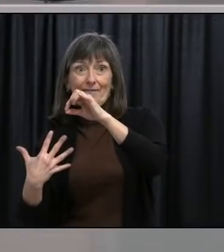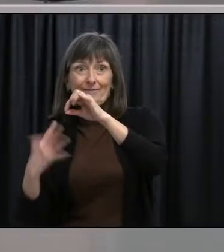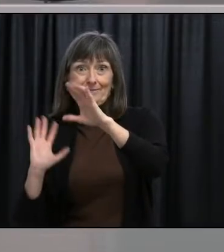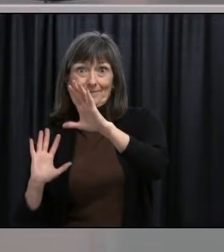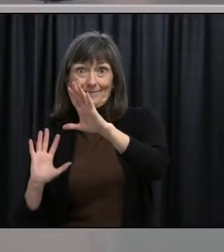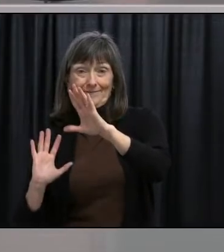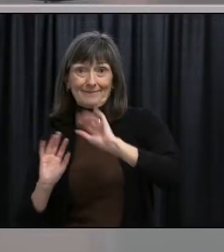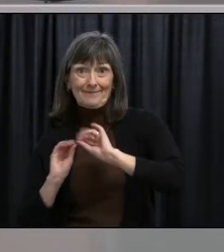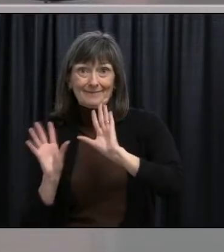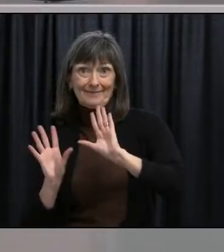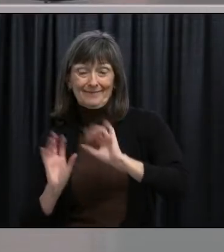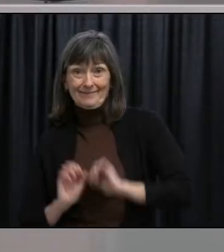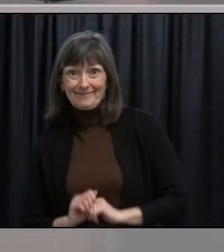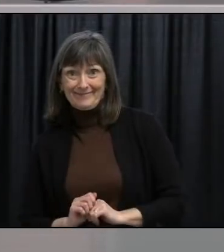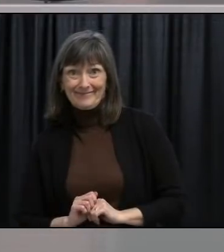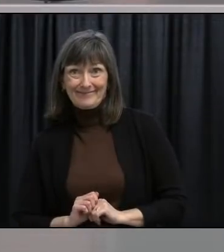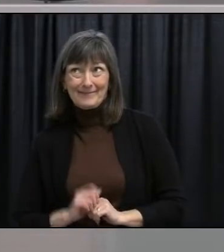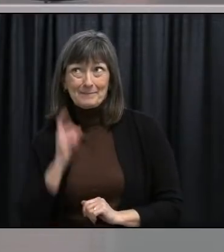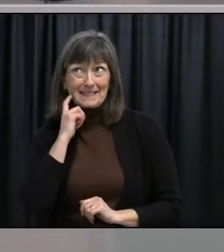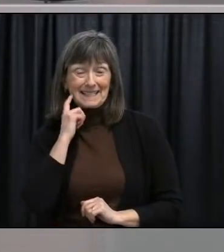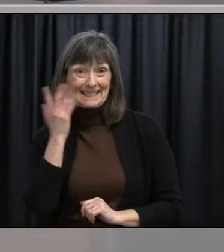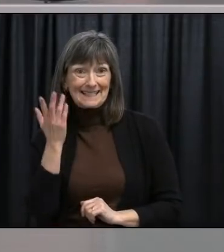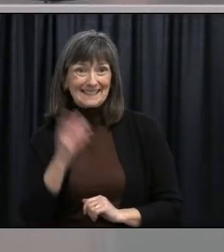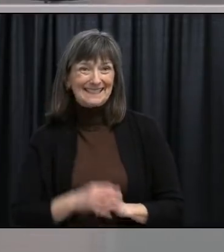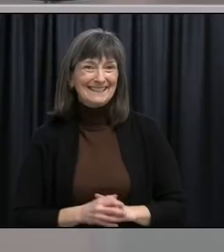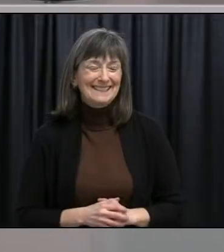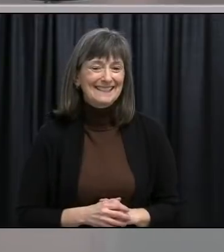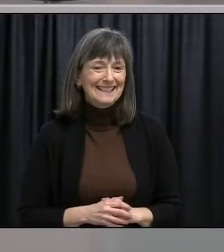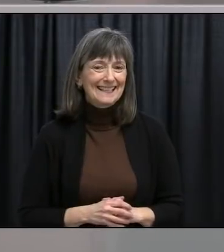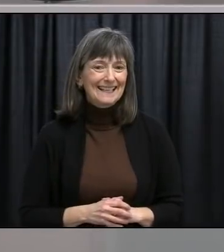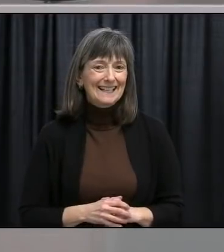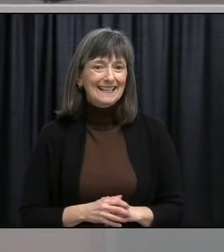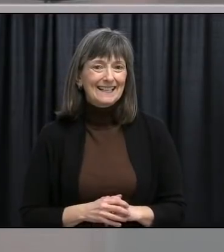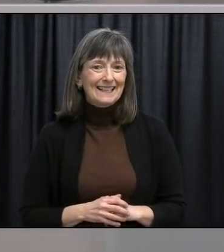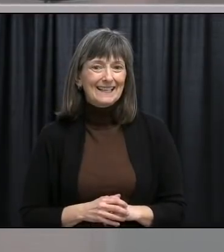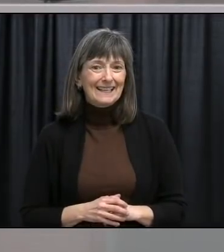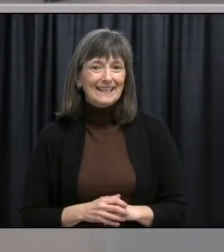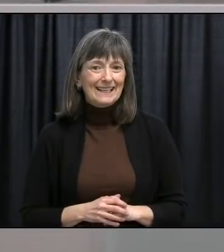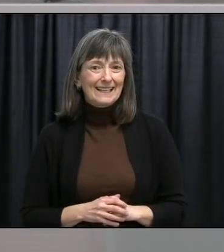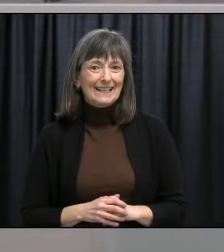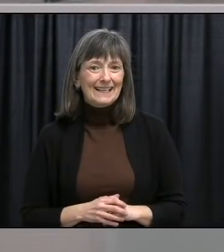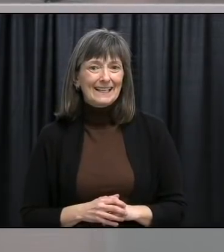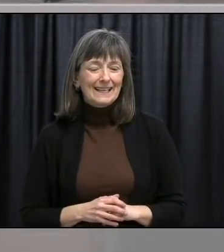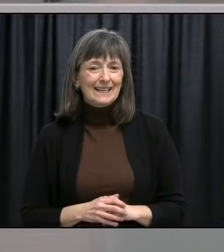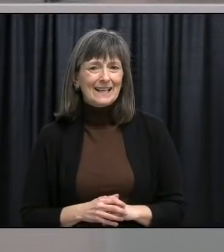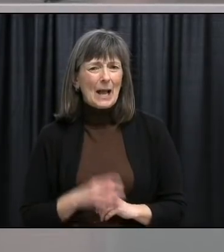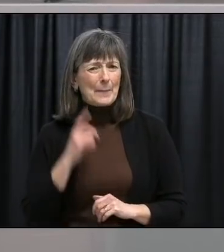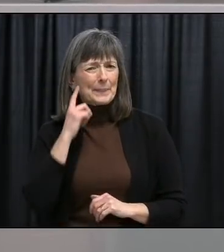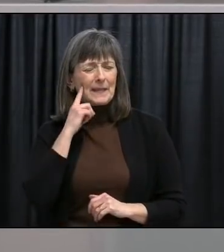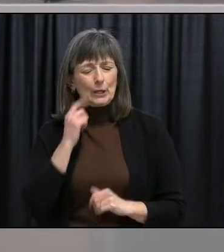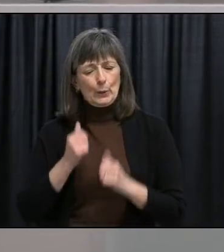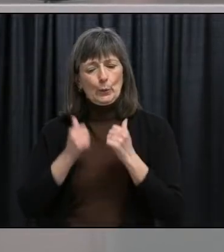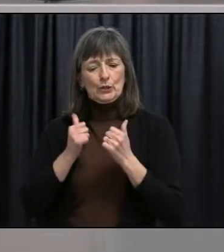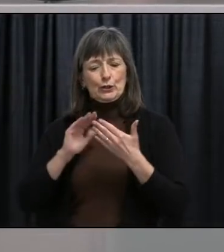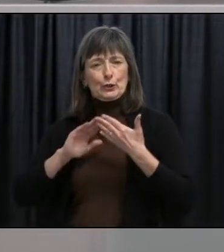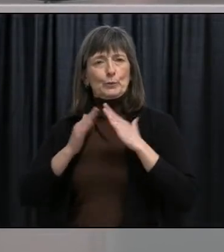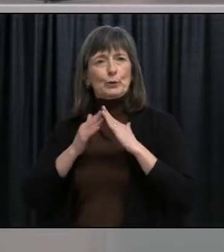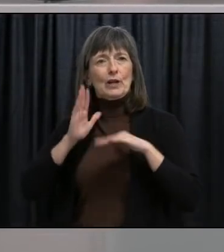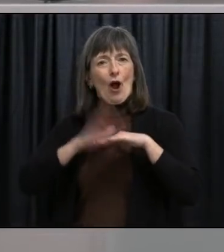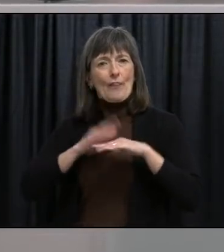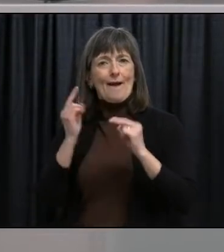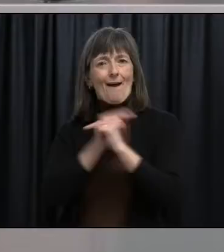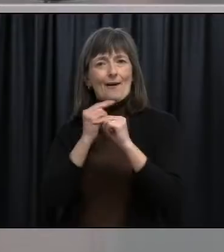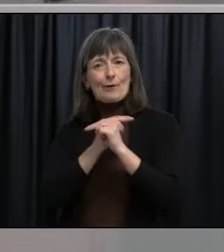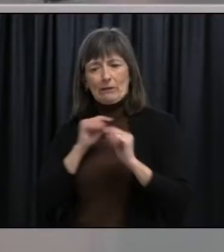Does that make sense, Patrick? I guess so. I guess, is there like a community report on the CCH where this ends, just so that people